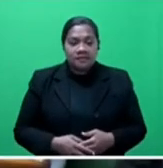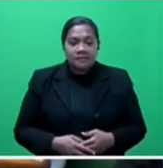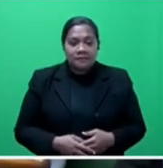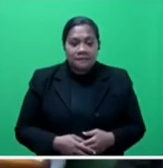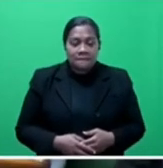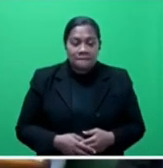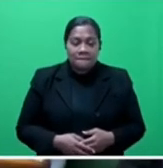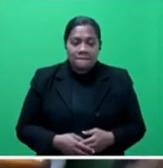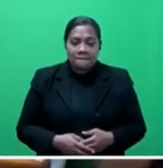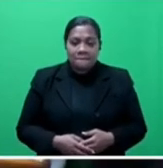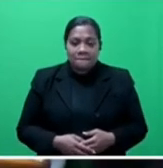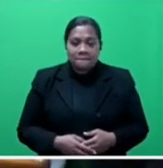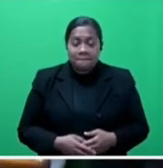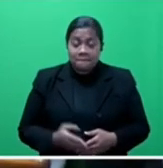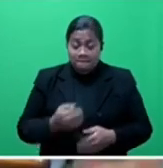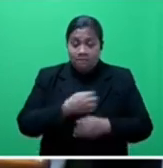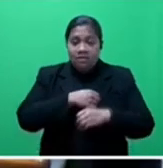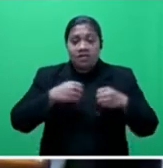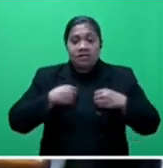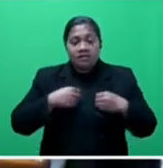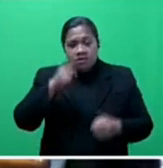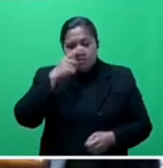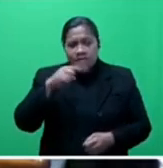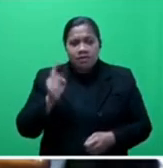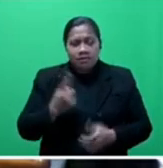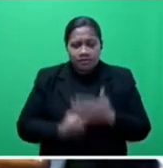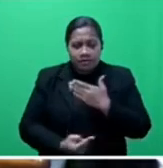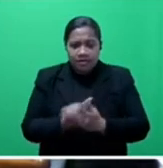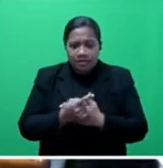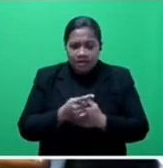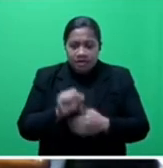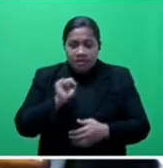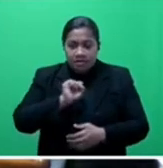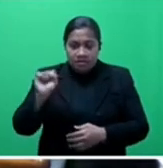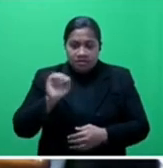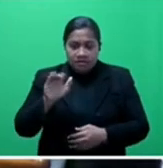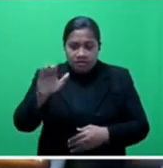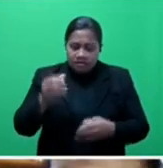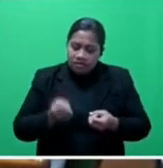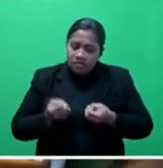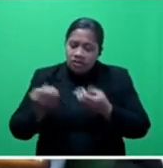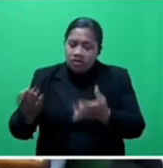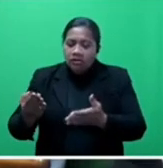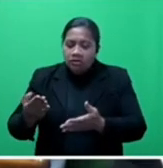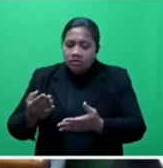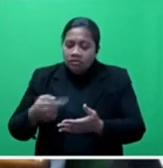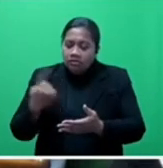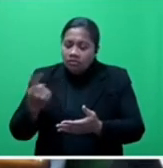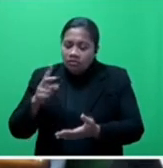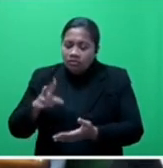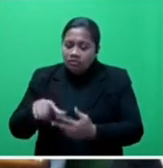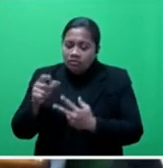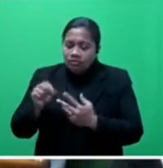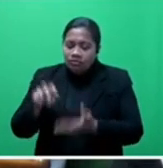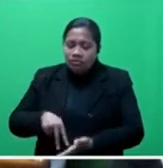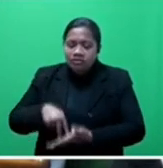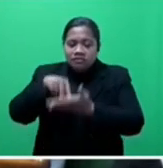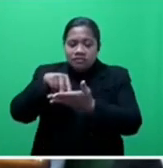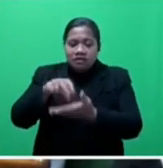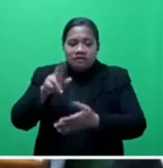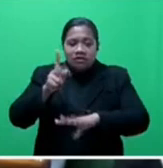and that of our people who entrusted their future into the hands of those they chose to stand for parliamentary